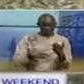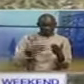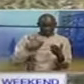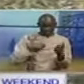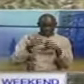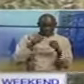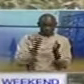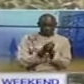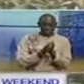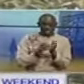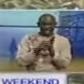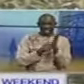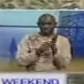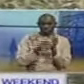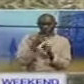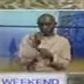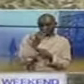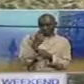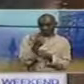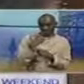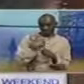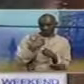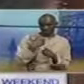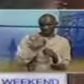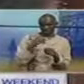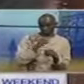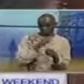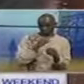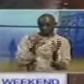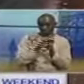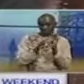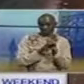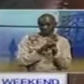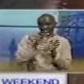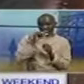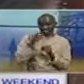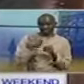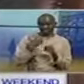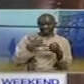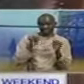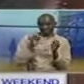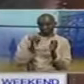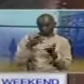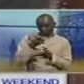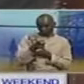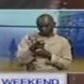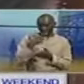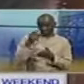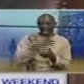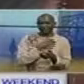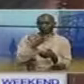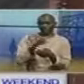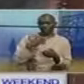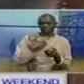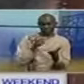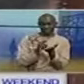in accordance to Article 251 of the Constitution. Albeit JSC is an independent body, the president has the powers to suspend